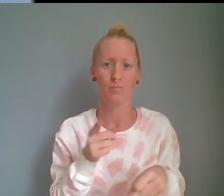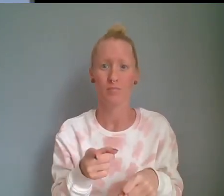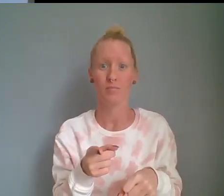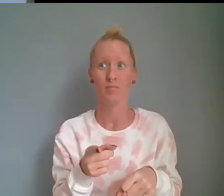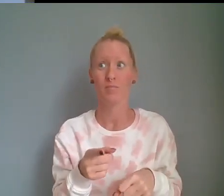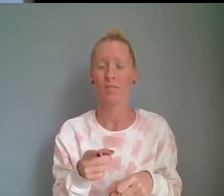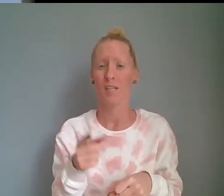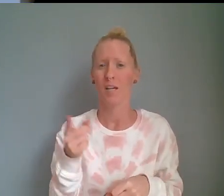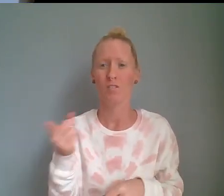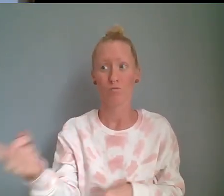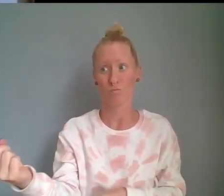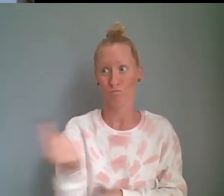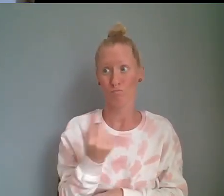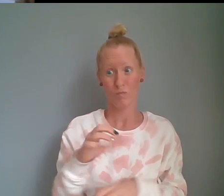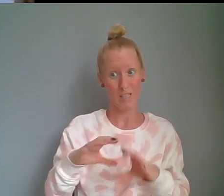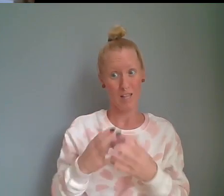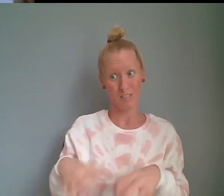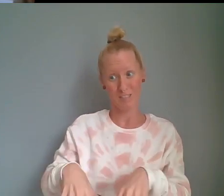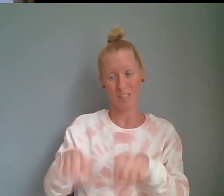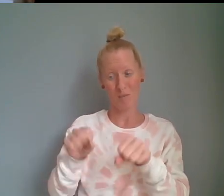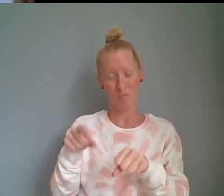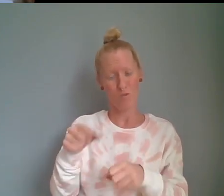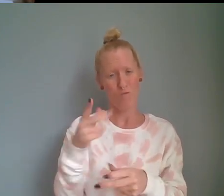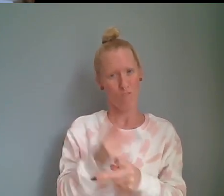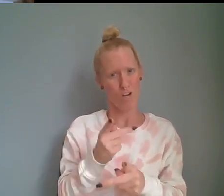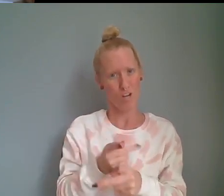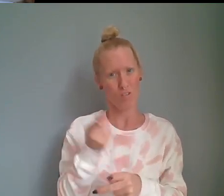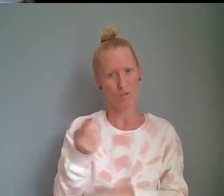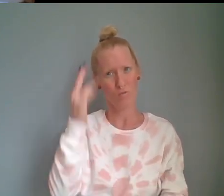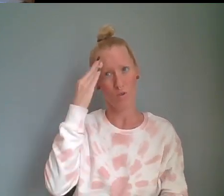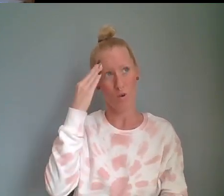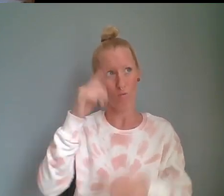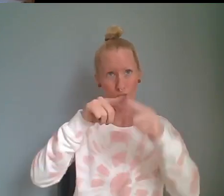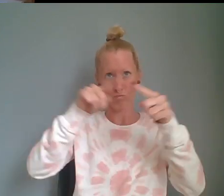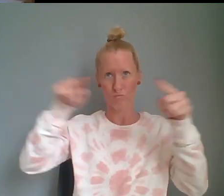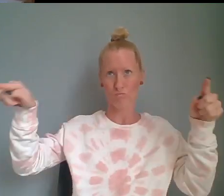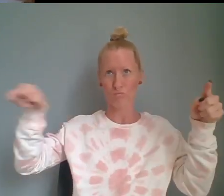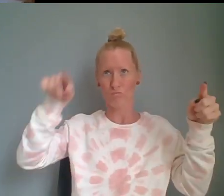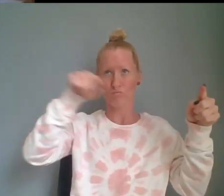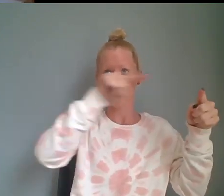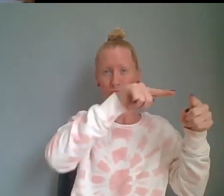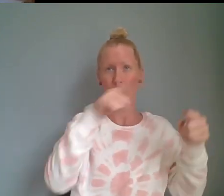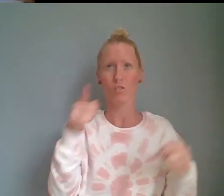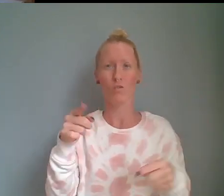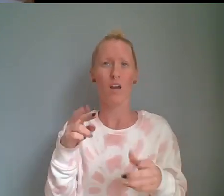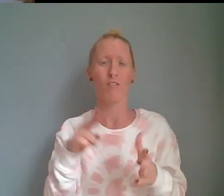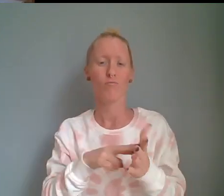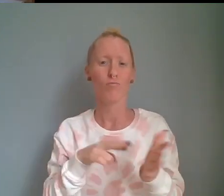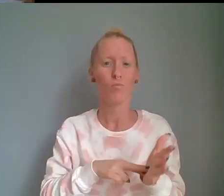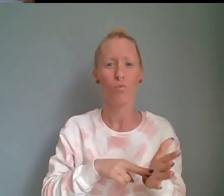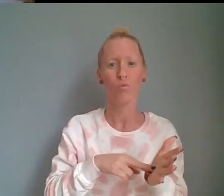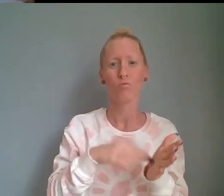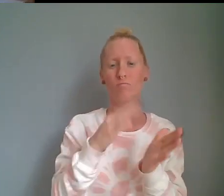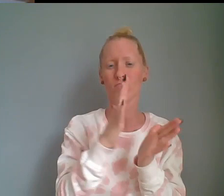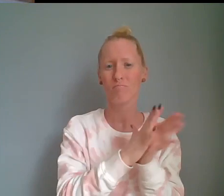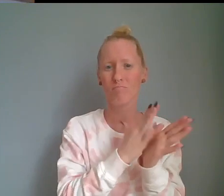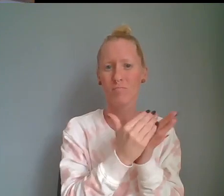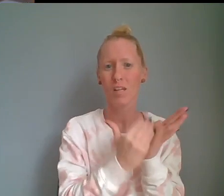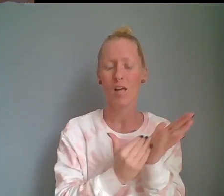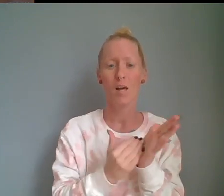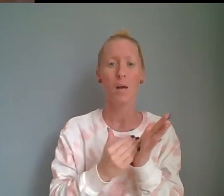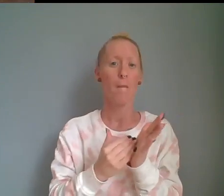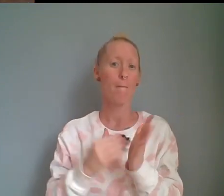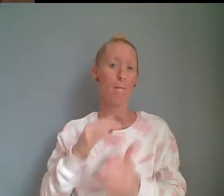well, of course, you guys have figured it out. You know where to draw the line. You have criteria. You have blood tests, right, that tell me whether I